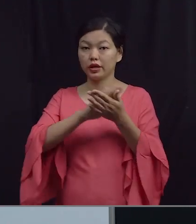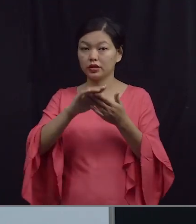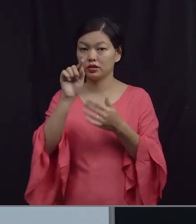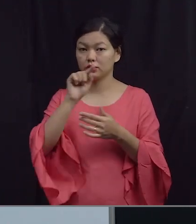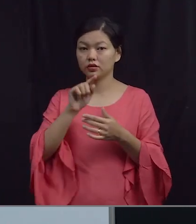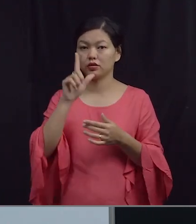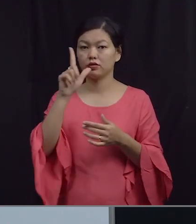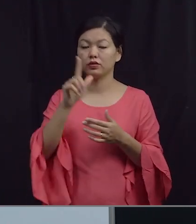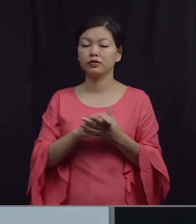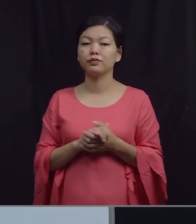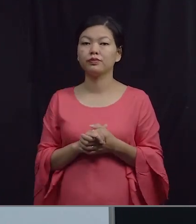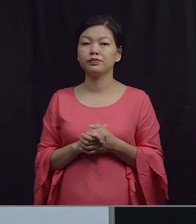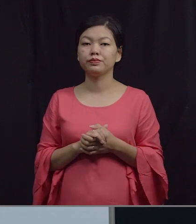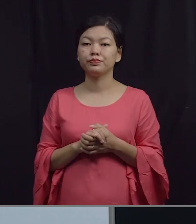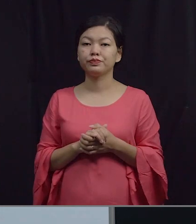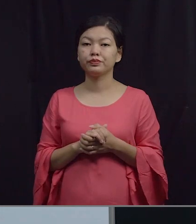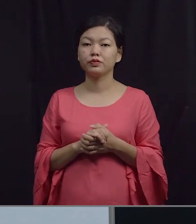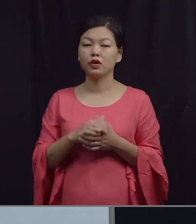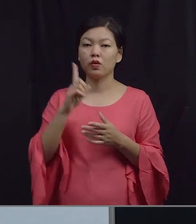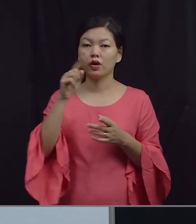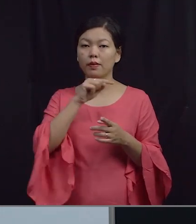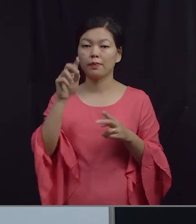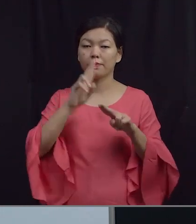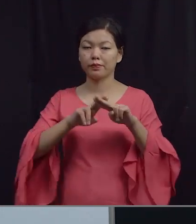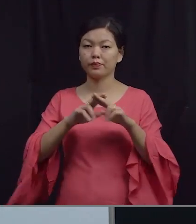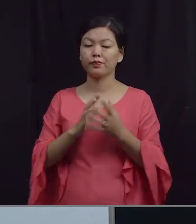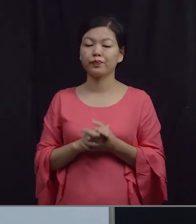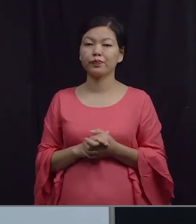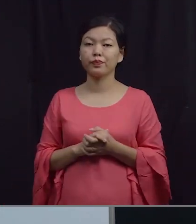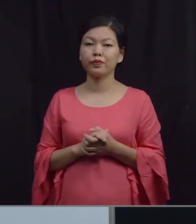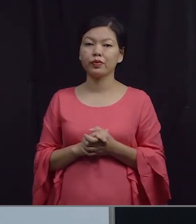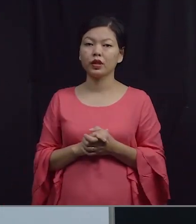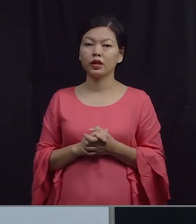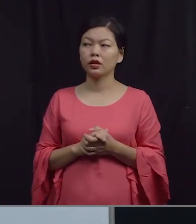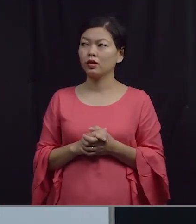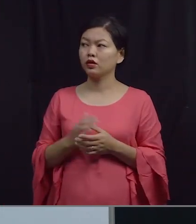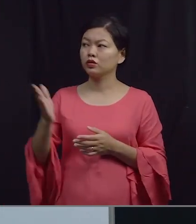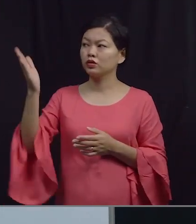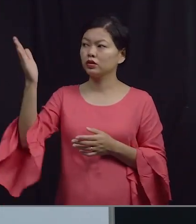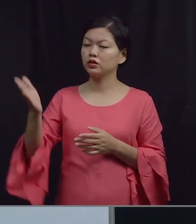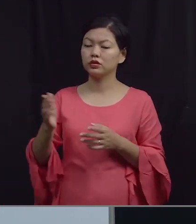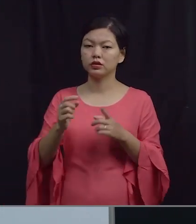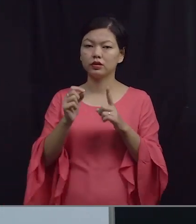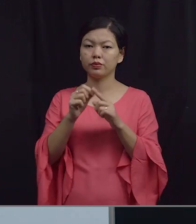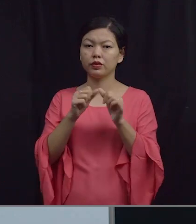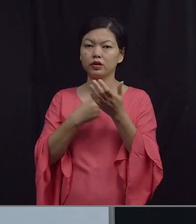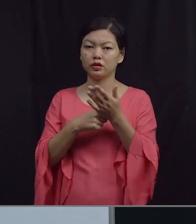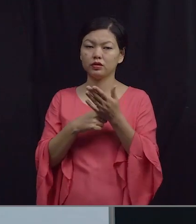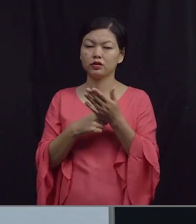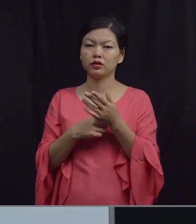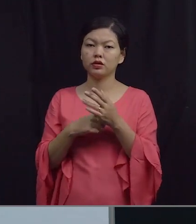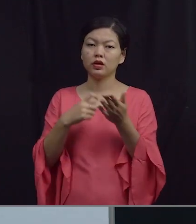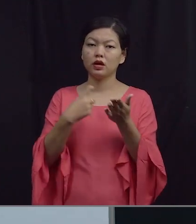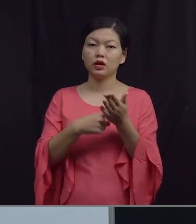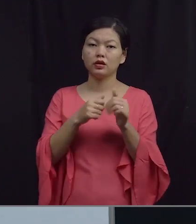write tan delta equal to 1 by f. Again, for these rays are paraxial rays. So these